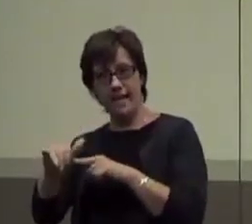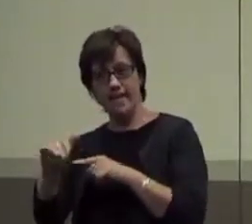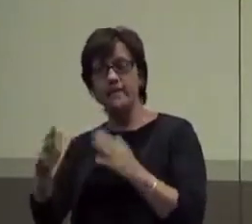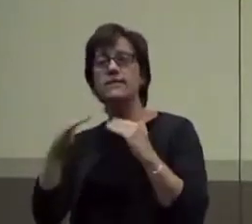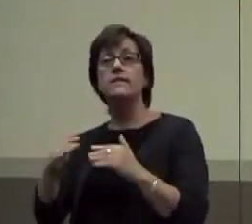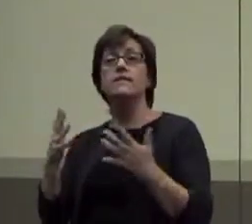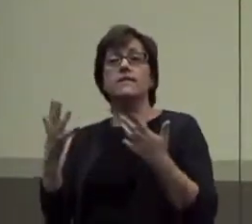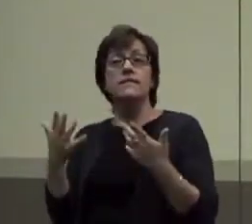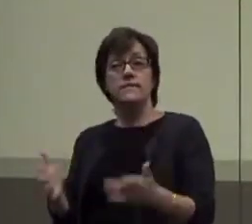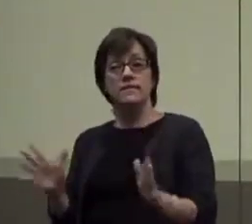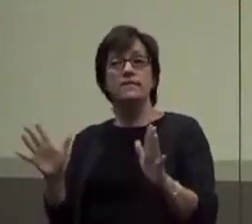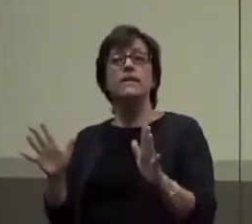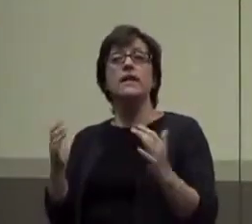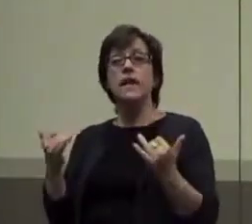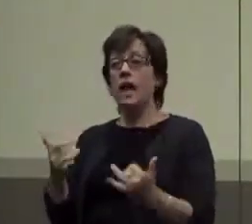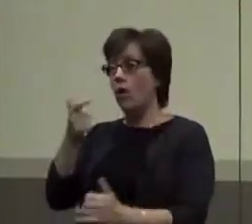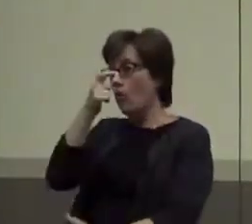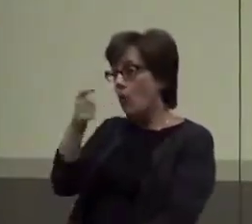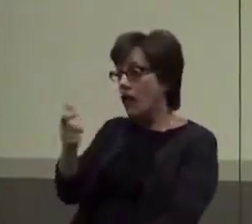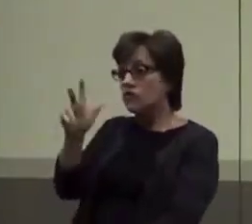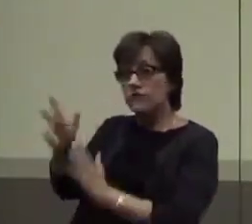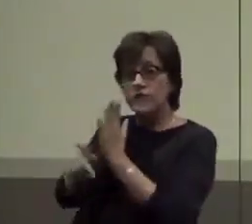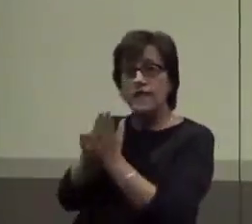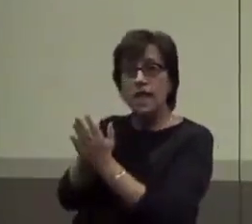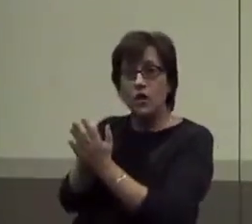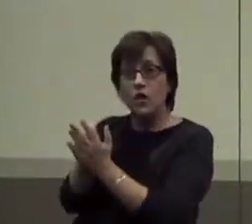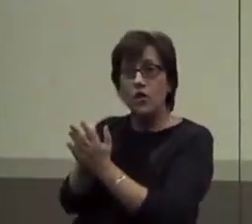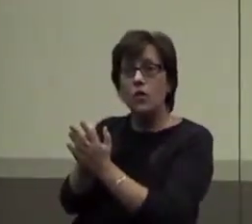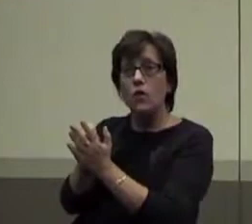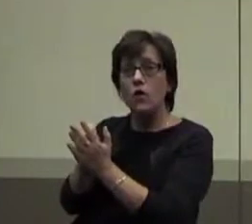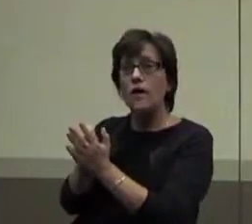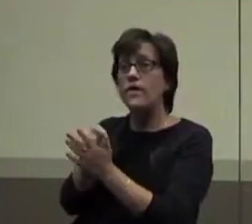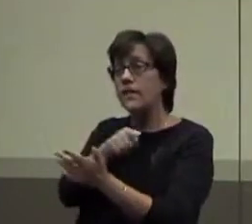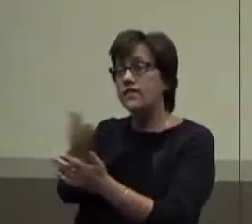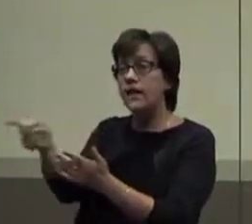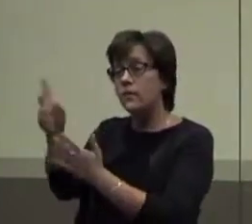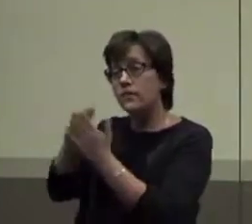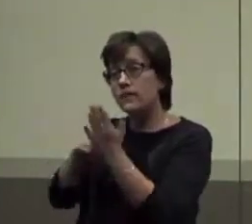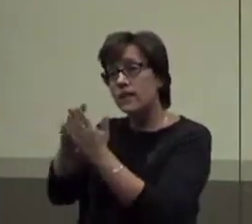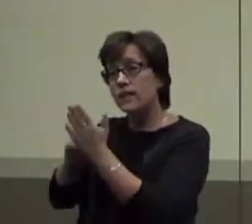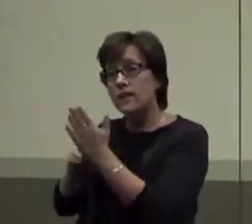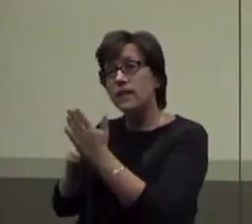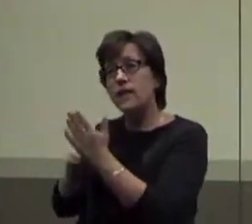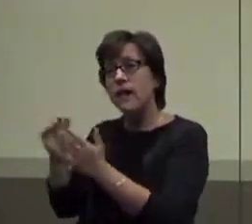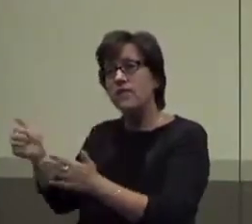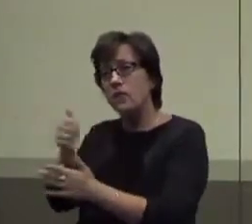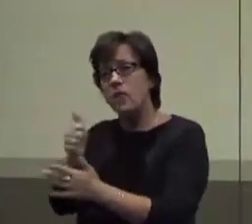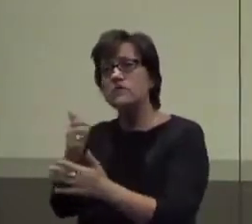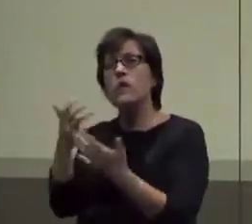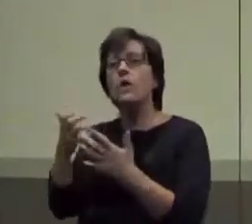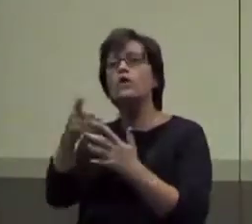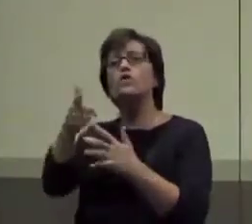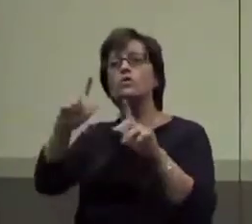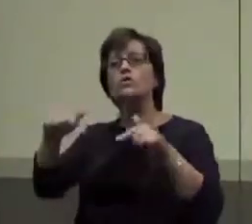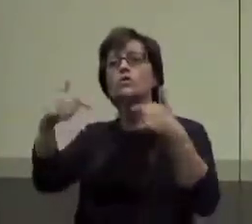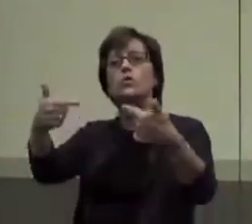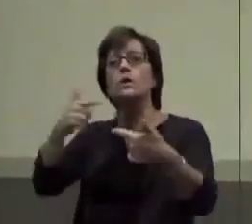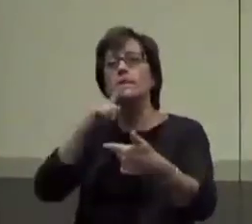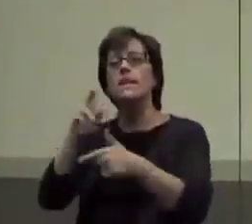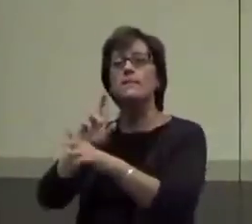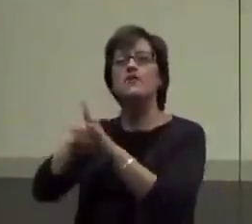that they've done that, we get ready to watch the video, and they're gonna complete it on their own. And so now I want you to kind of play the role of them, of the participants right